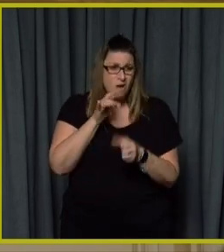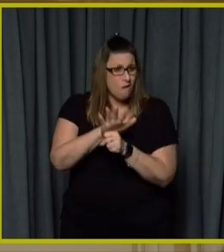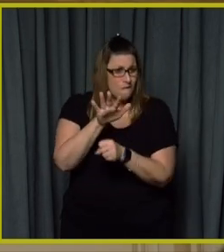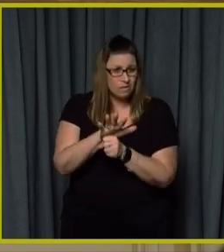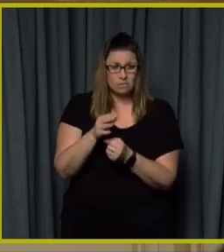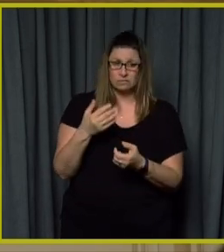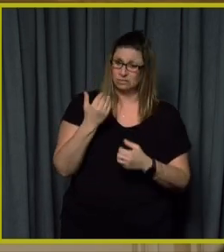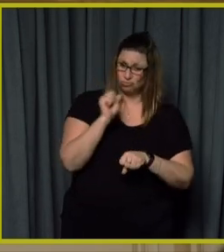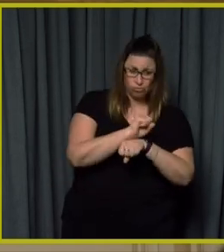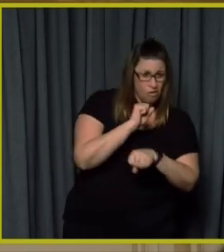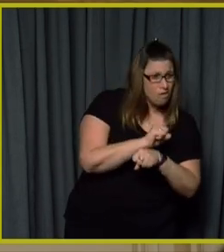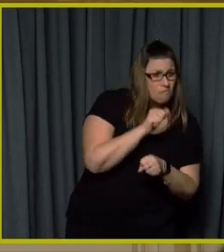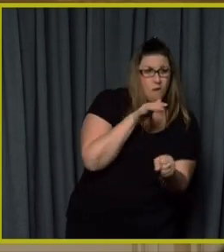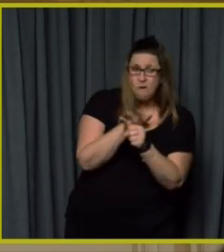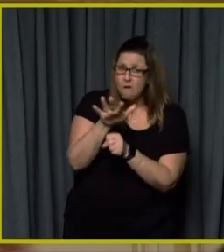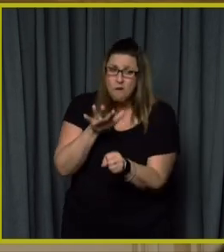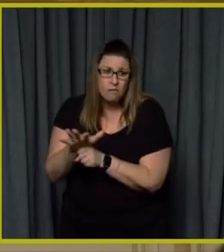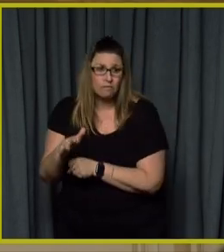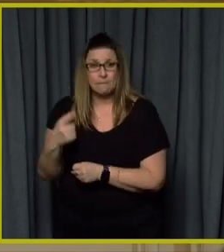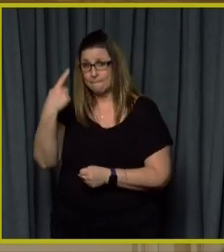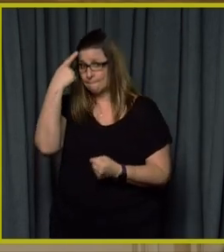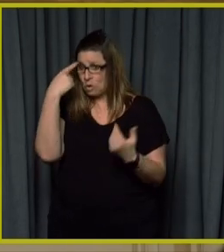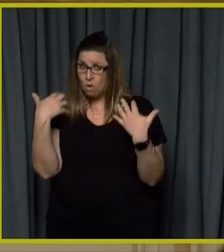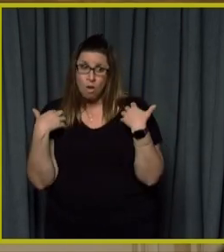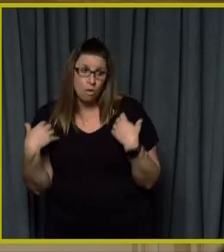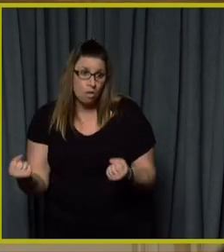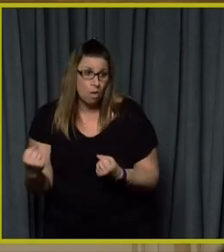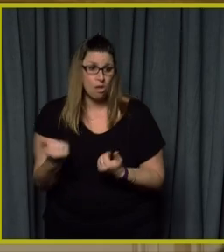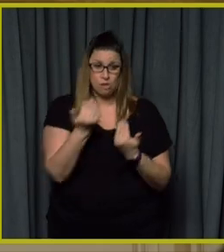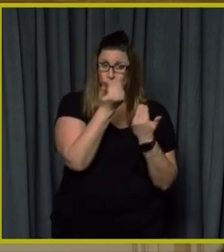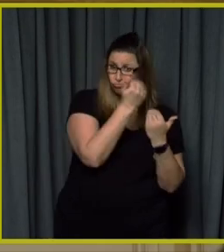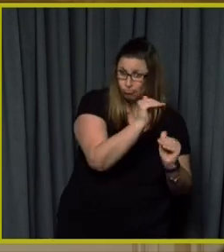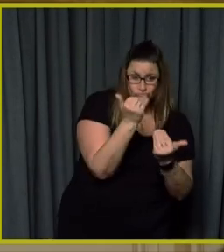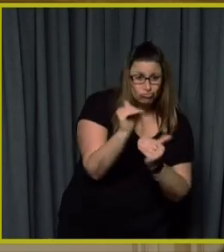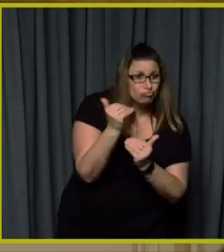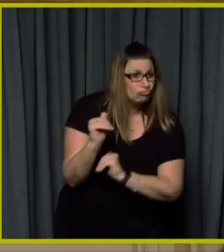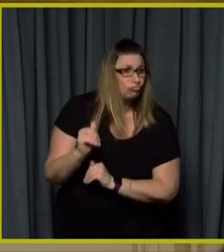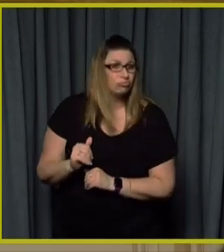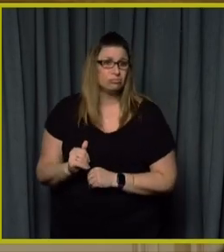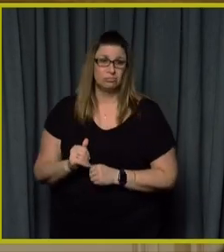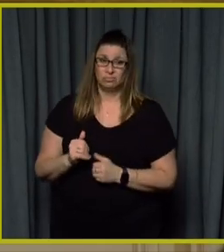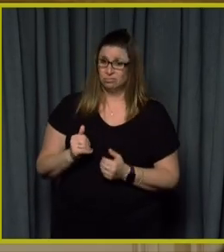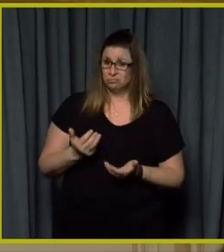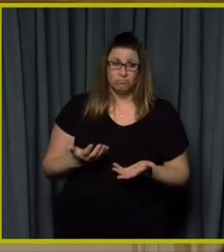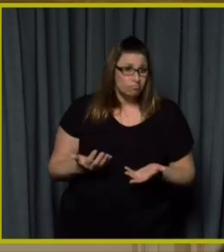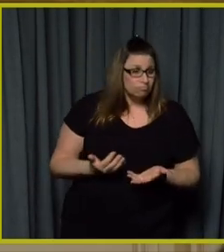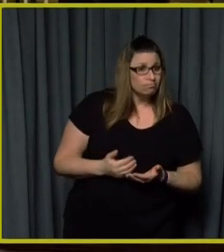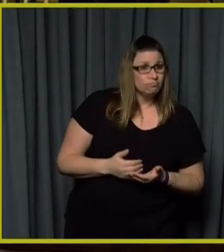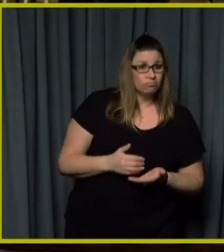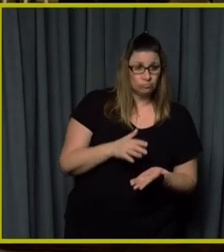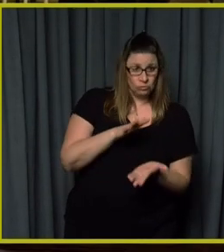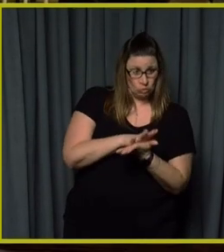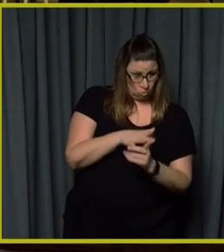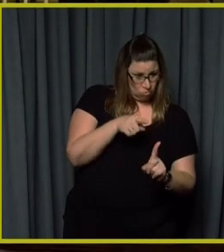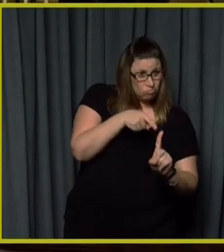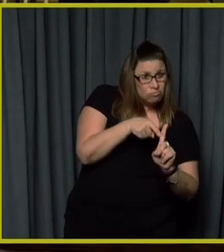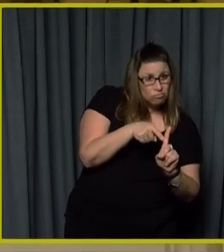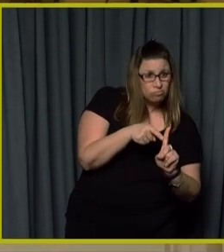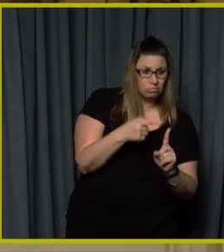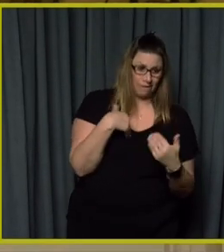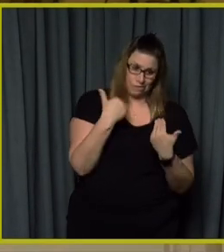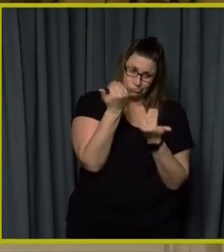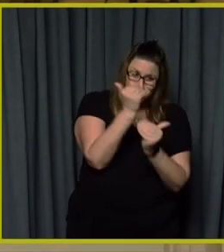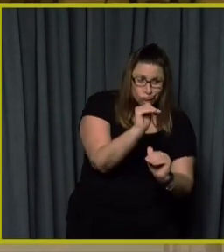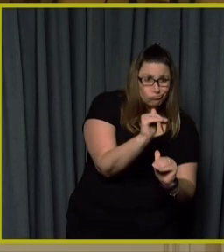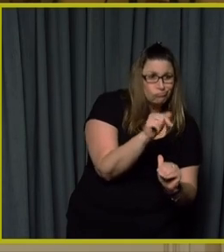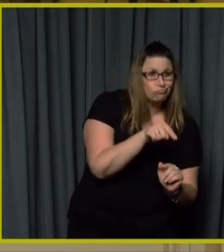such as mental health facilities, recreation centers, and even sometimes there are very limited resources when it came to schools. Notice when the state get